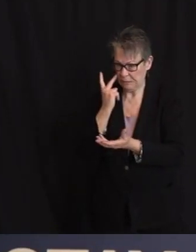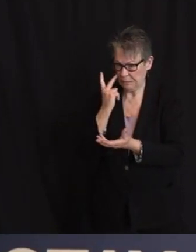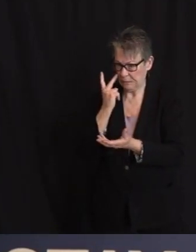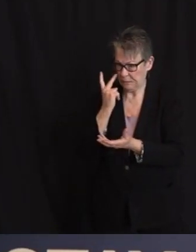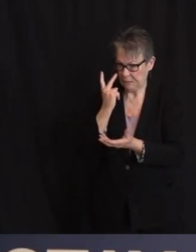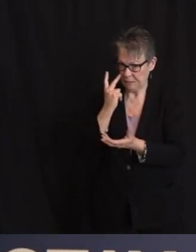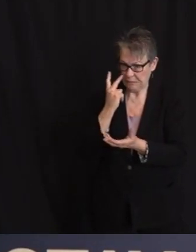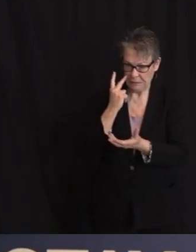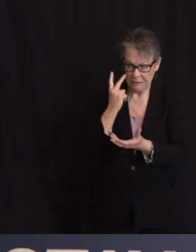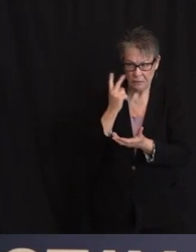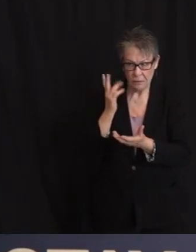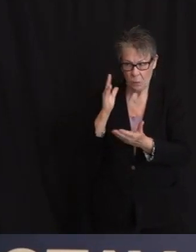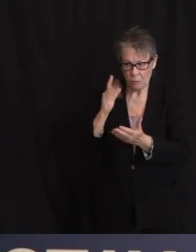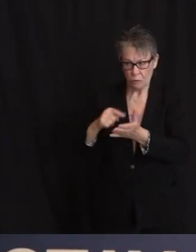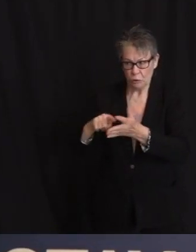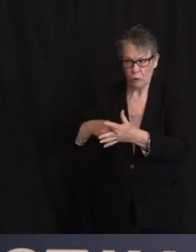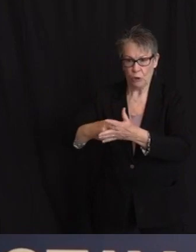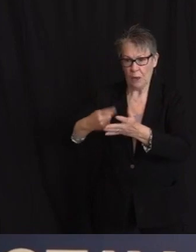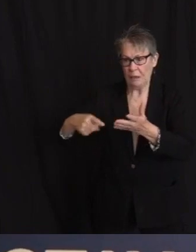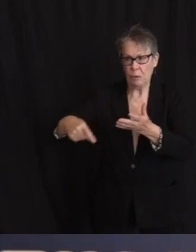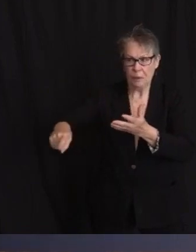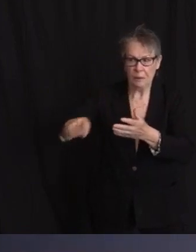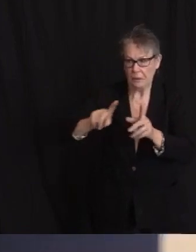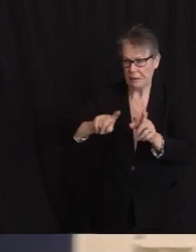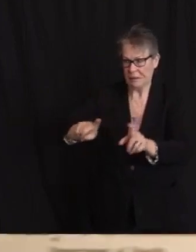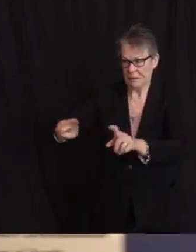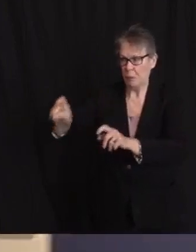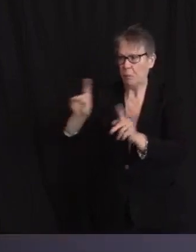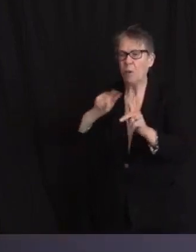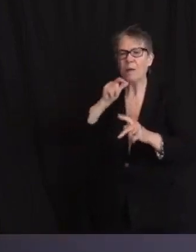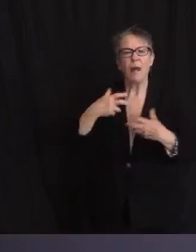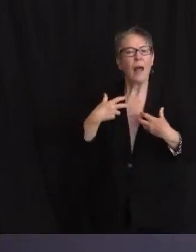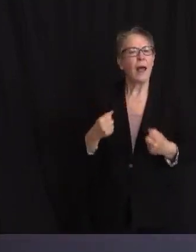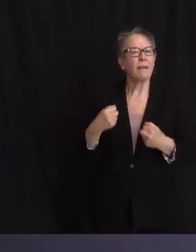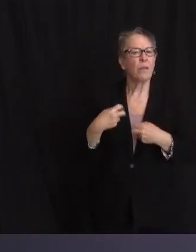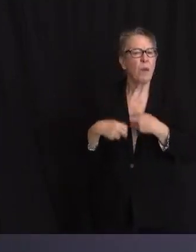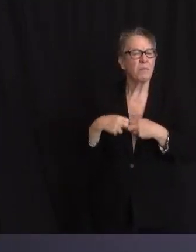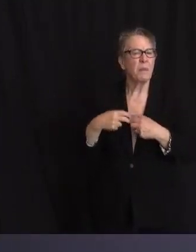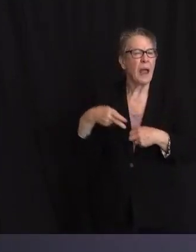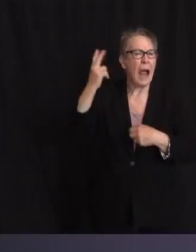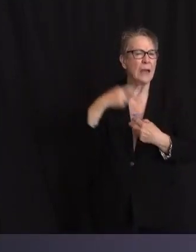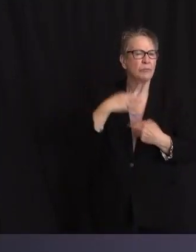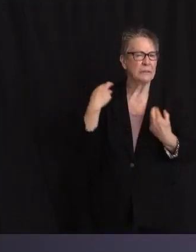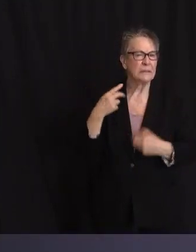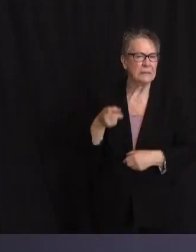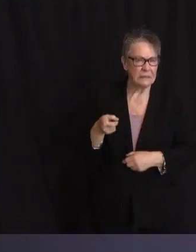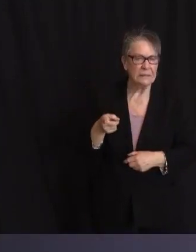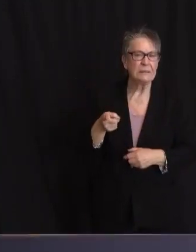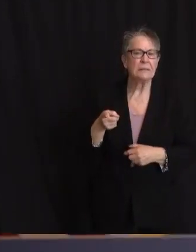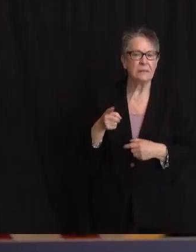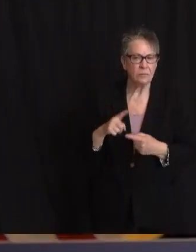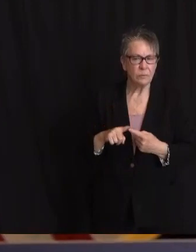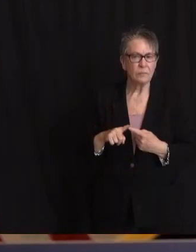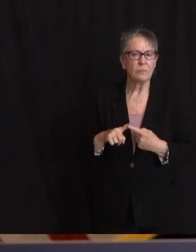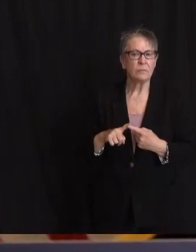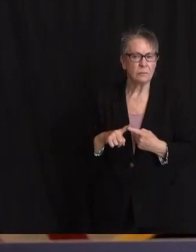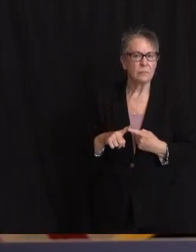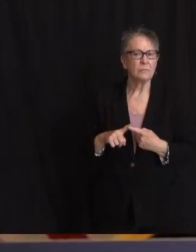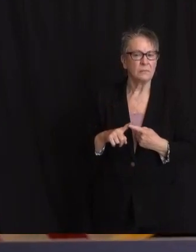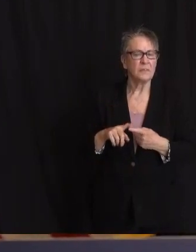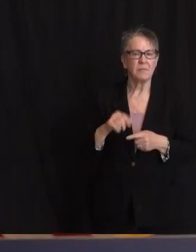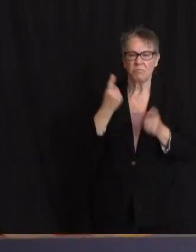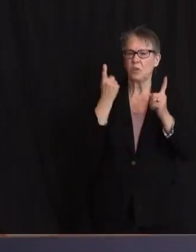weeks. Yeah, so this is, among other things, taking what is now already happening, but make much more robust long-term care facilities,